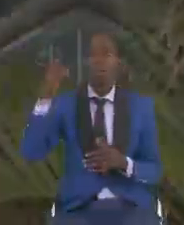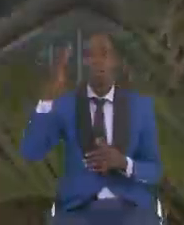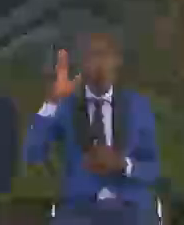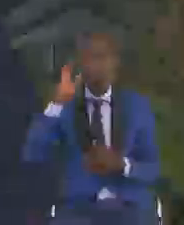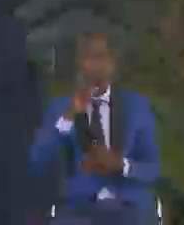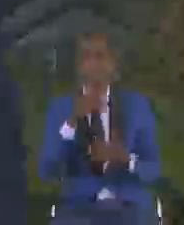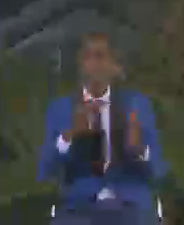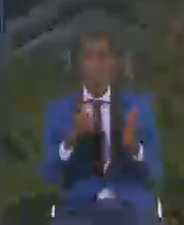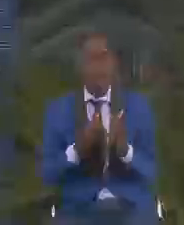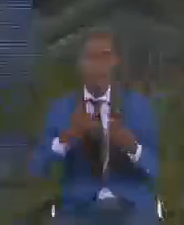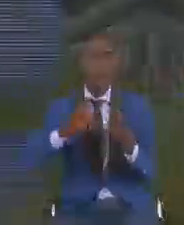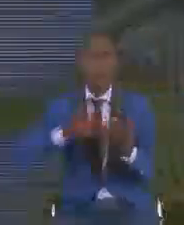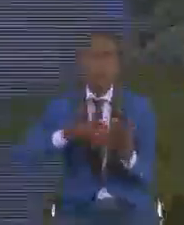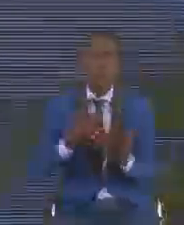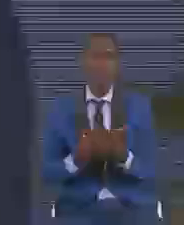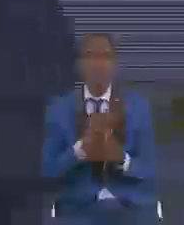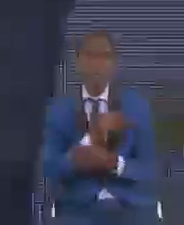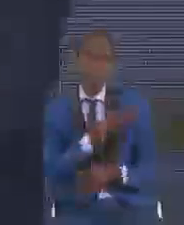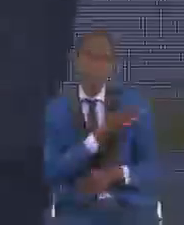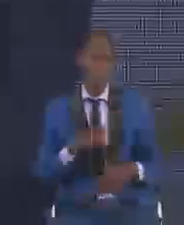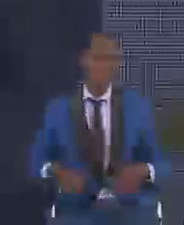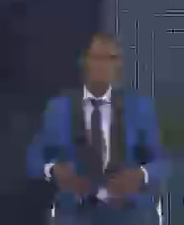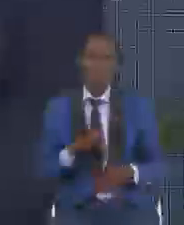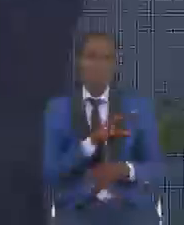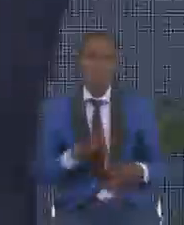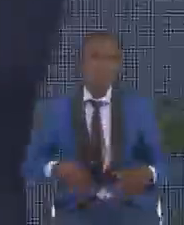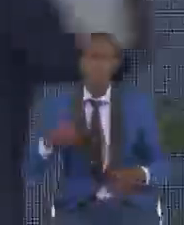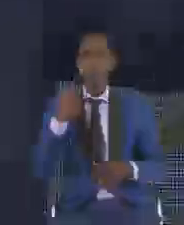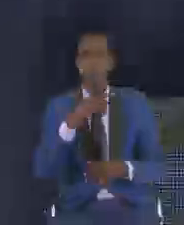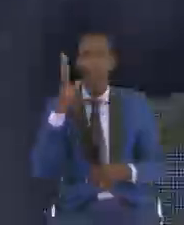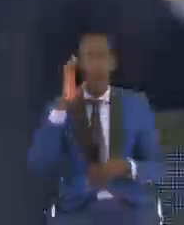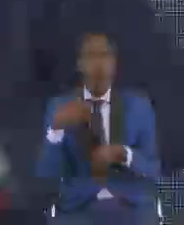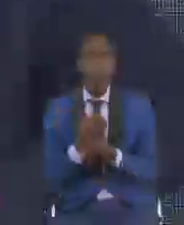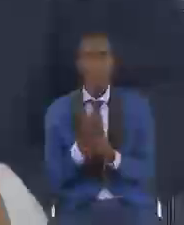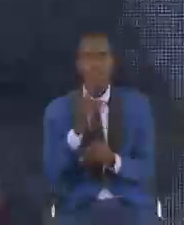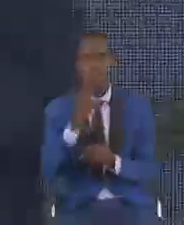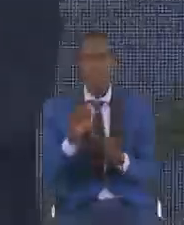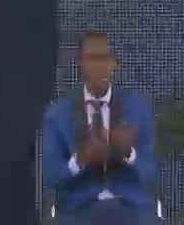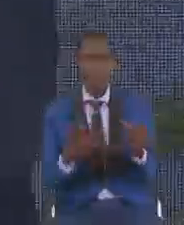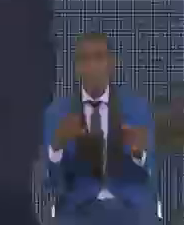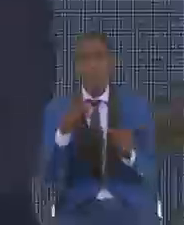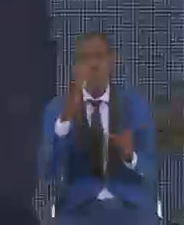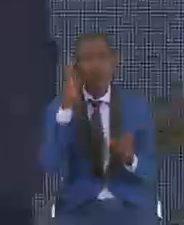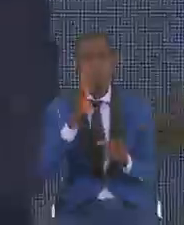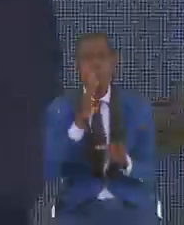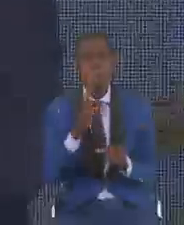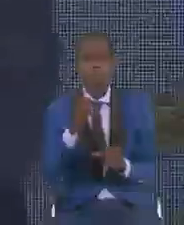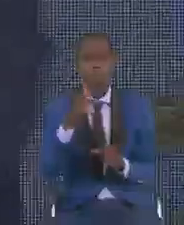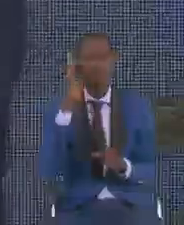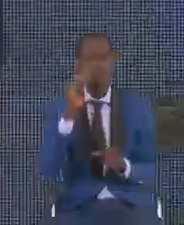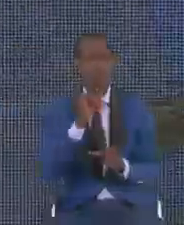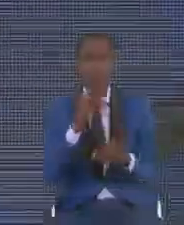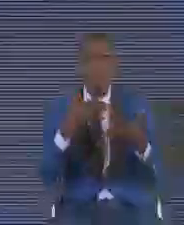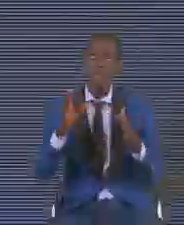it go. And Christ, who will make you everything you will be, you will not let him